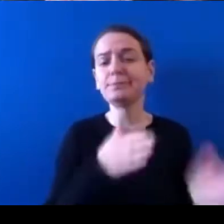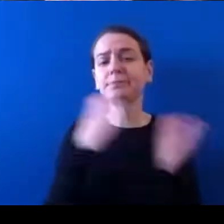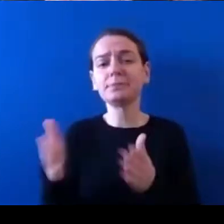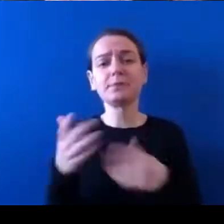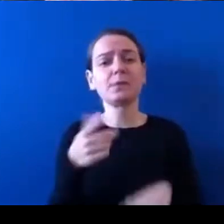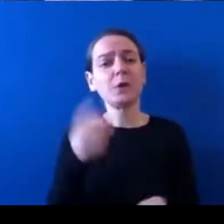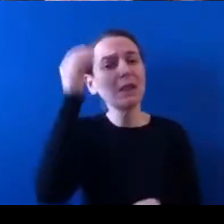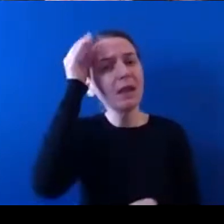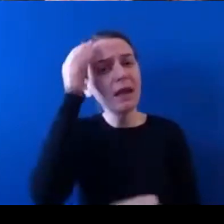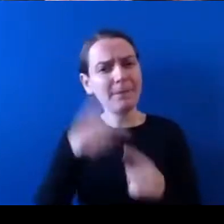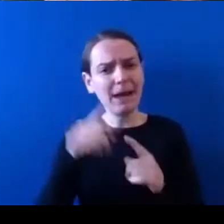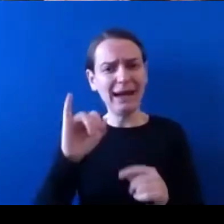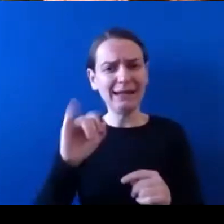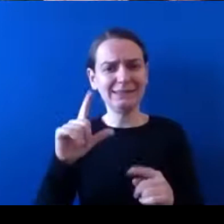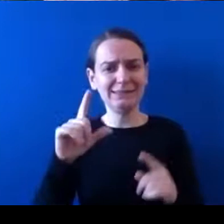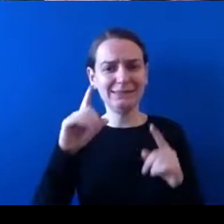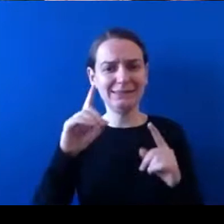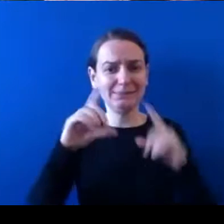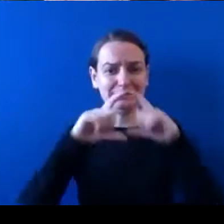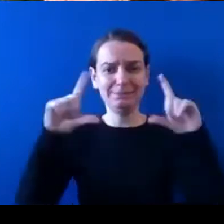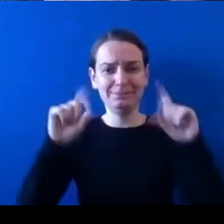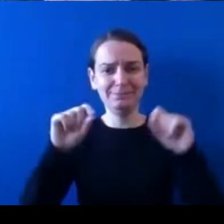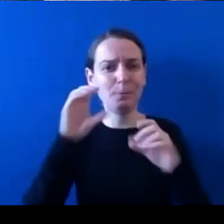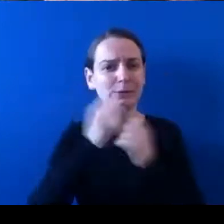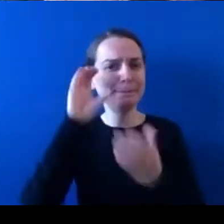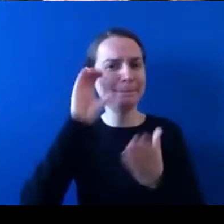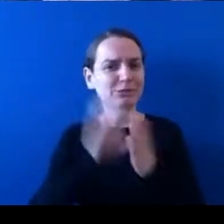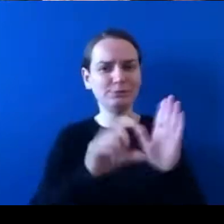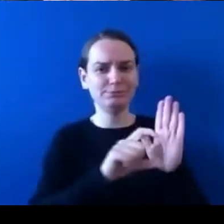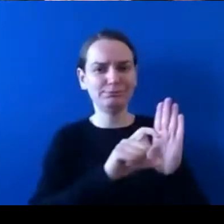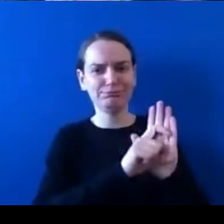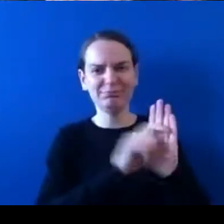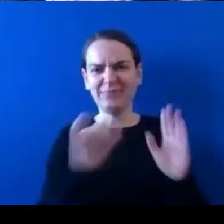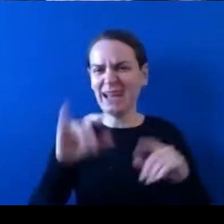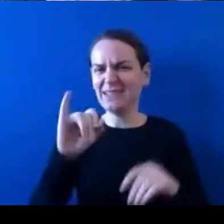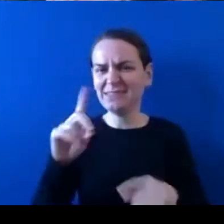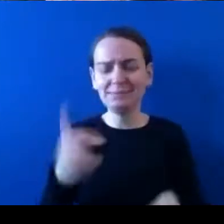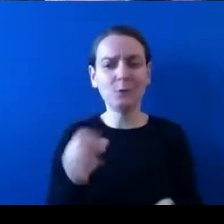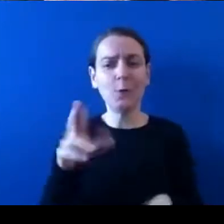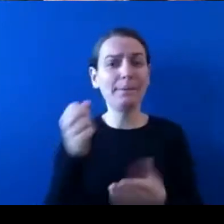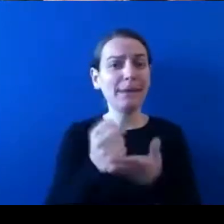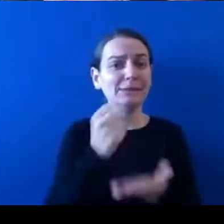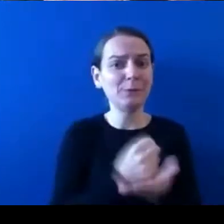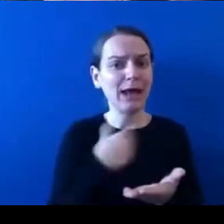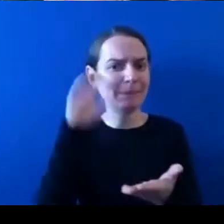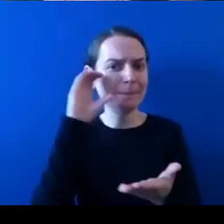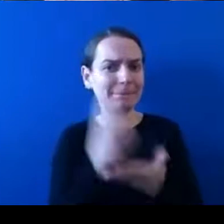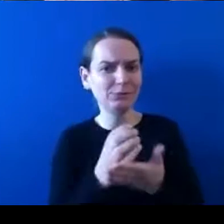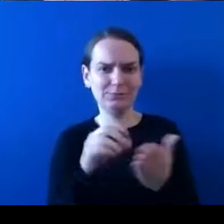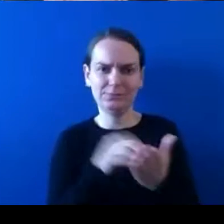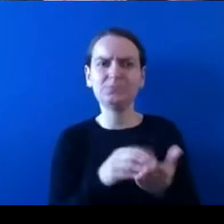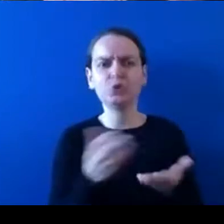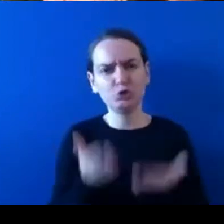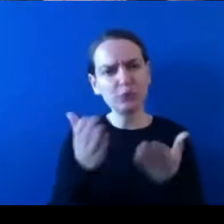a state real ID to fly domestically on planes and get into federal buildings. So if